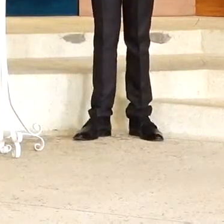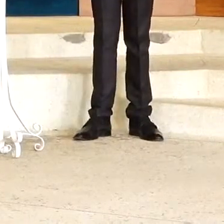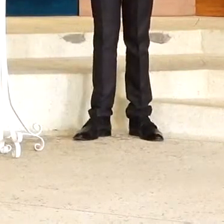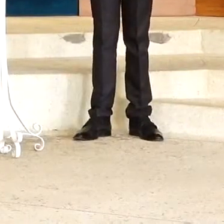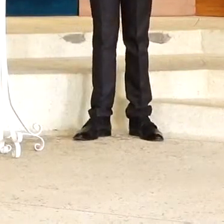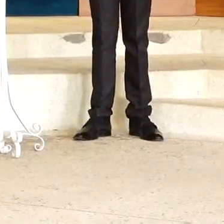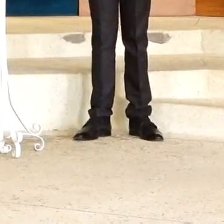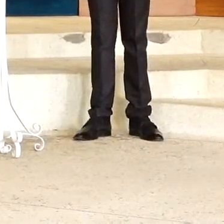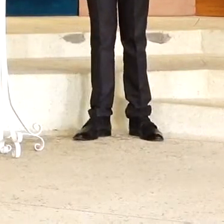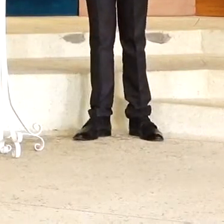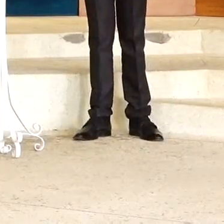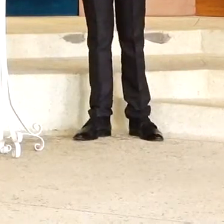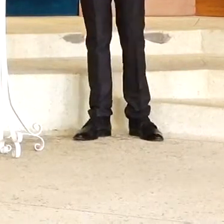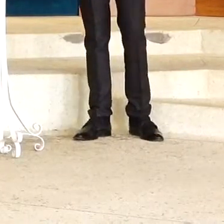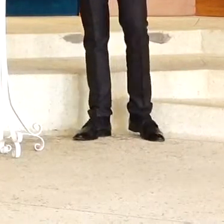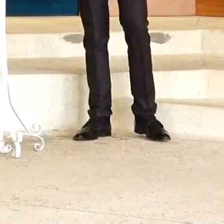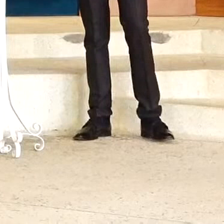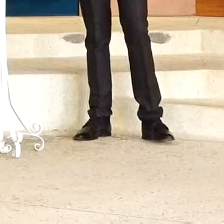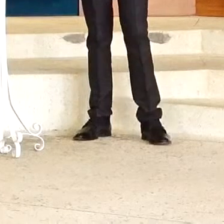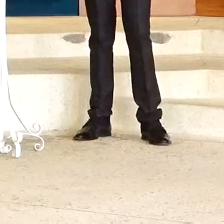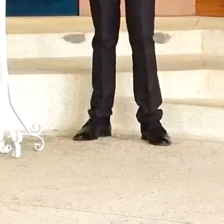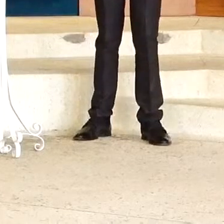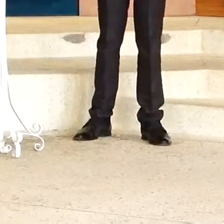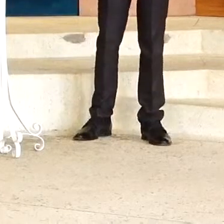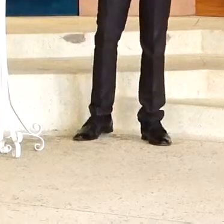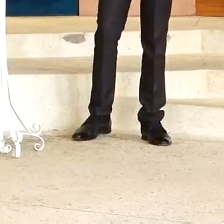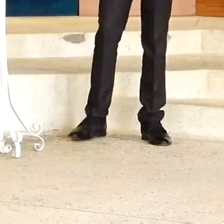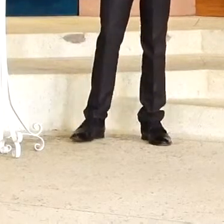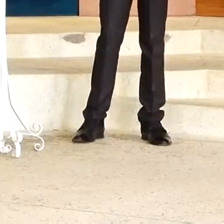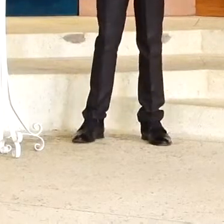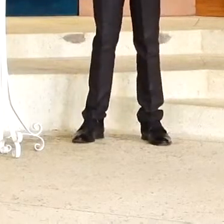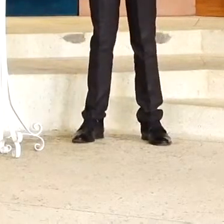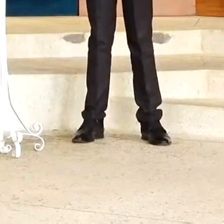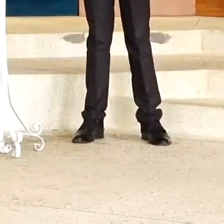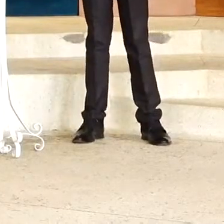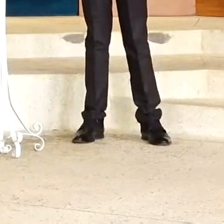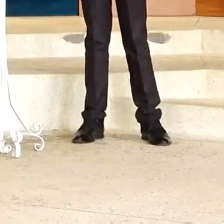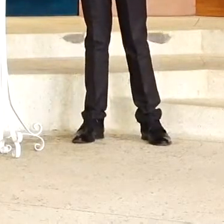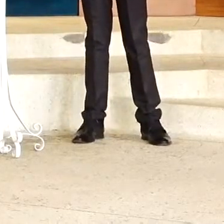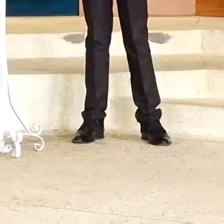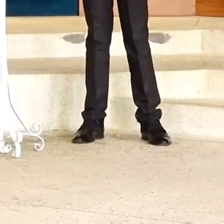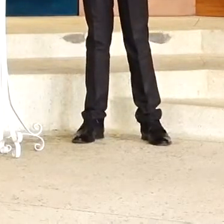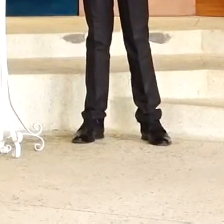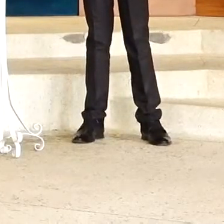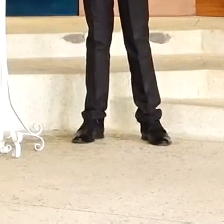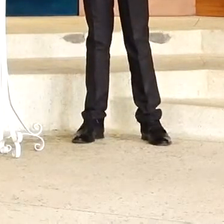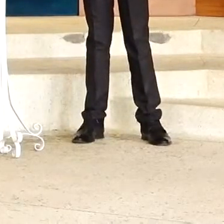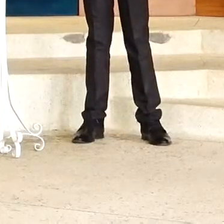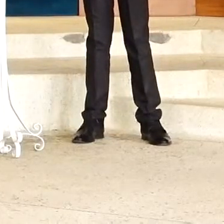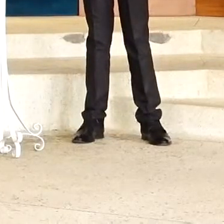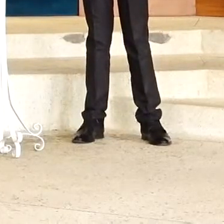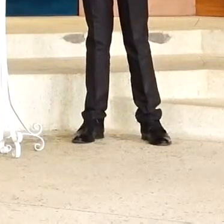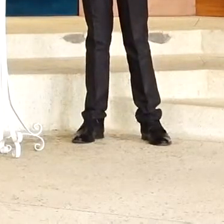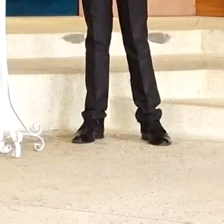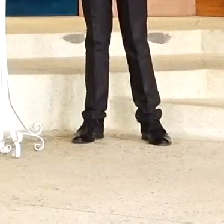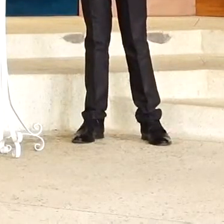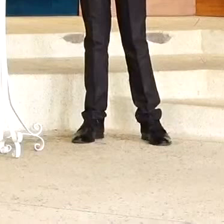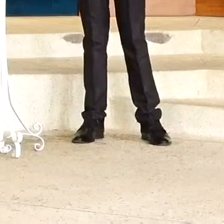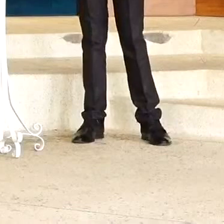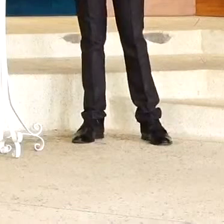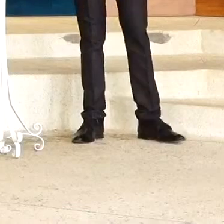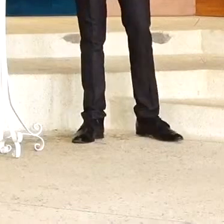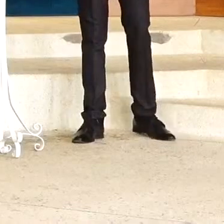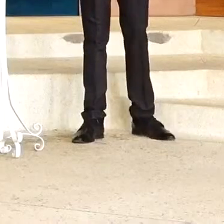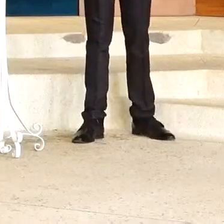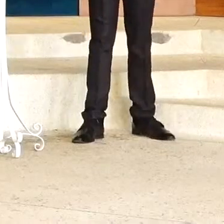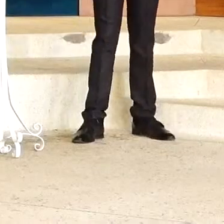Let me see. Outer court of the... Oh, brother, you really don't see it, do you? No, he doesn't. I'll